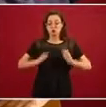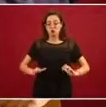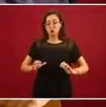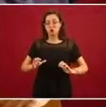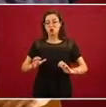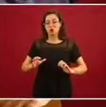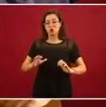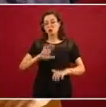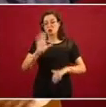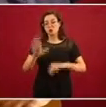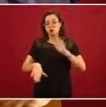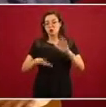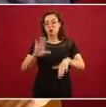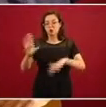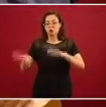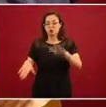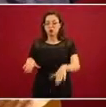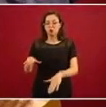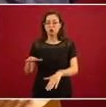And